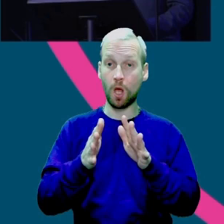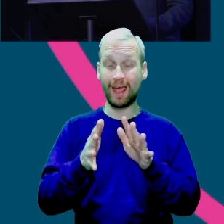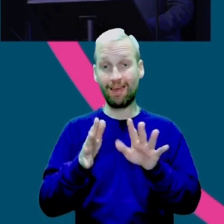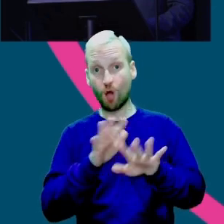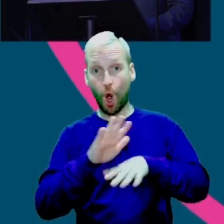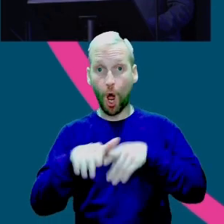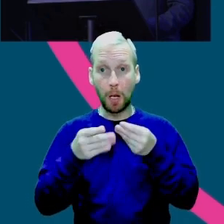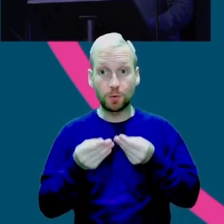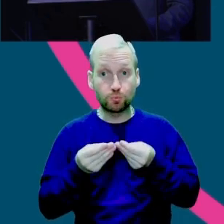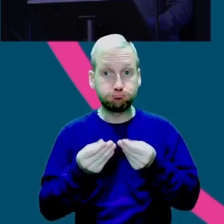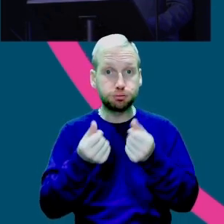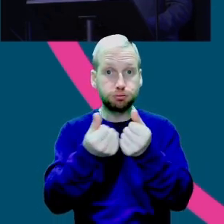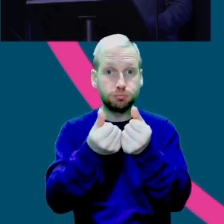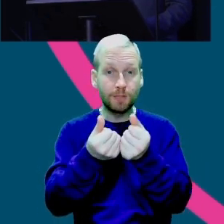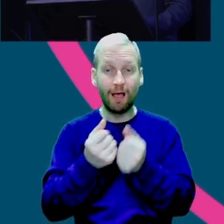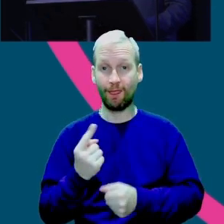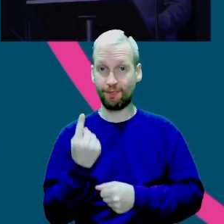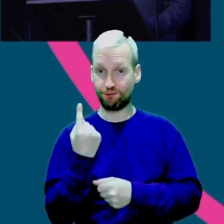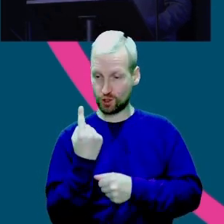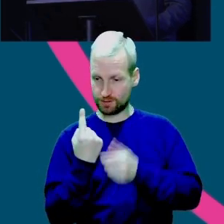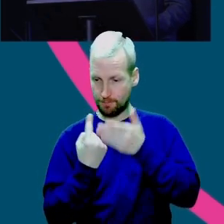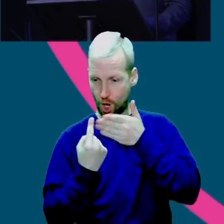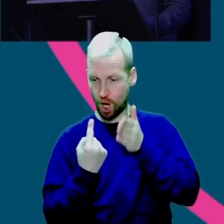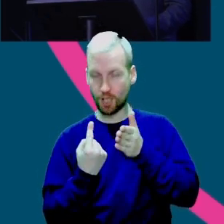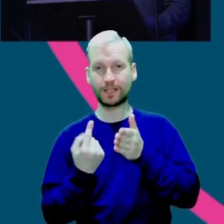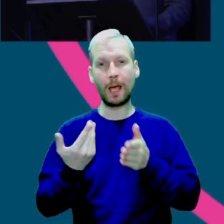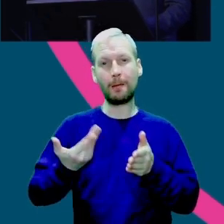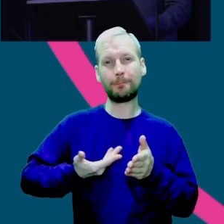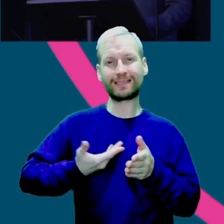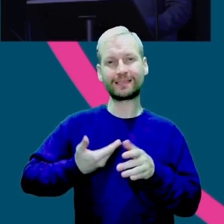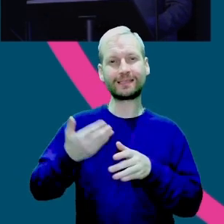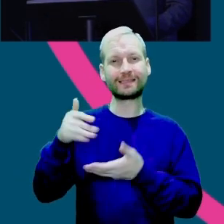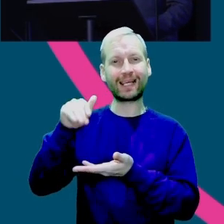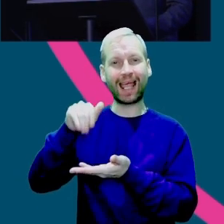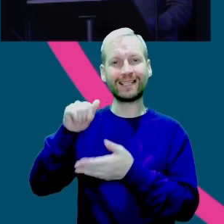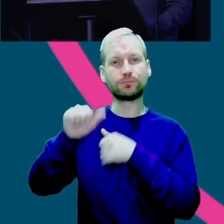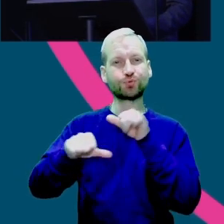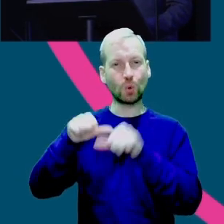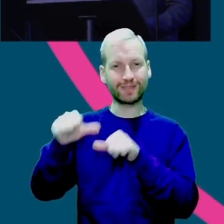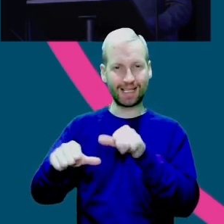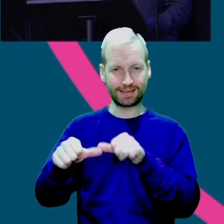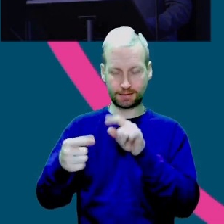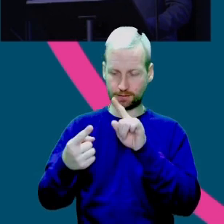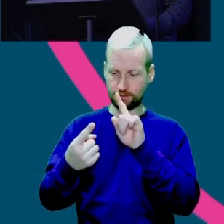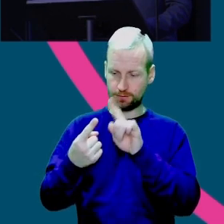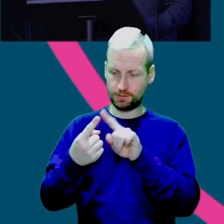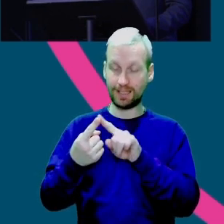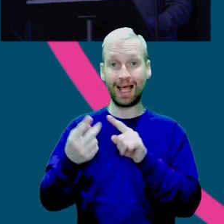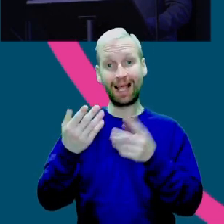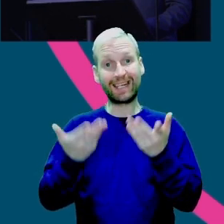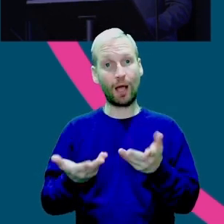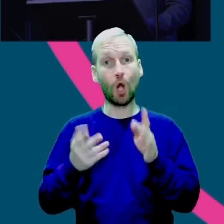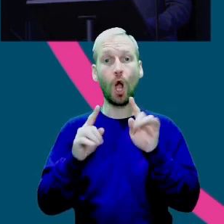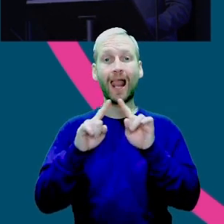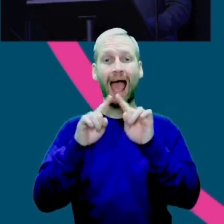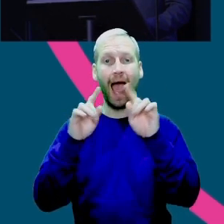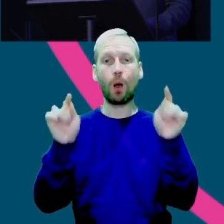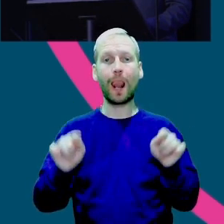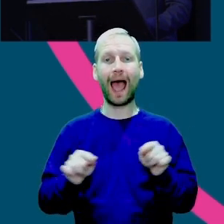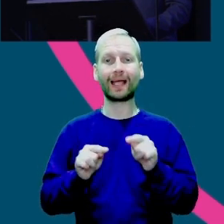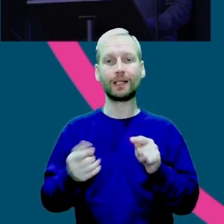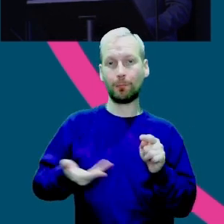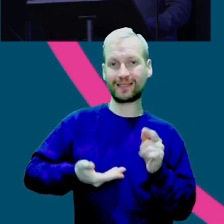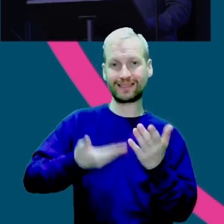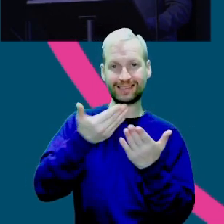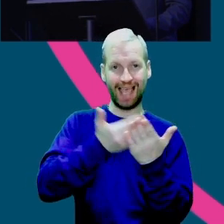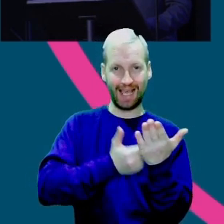well, we're through the first hurdle of business case process, and we're now at the stage of what's called the outline business case.